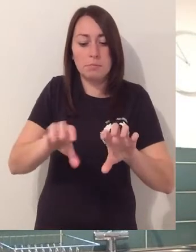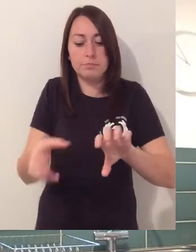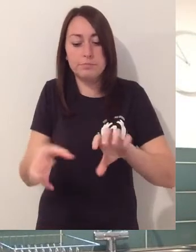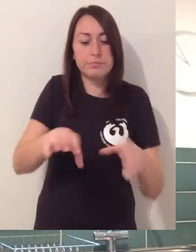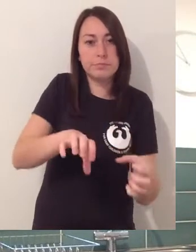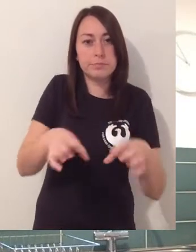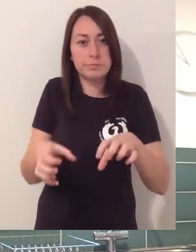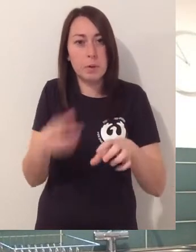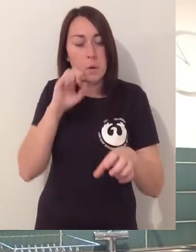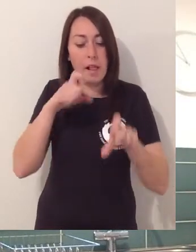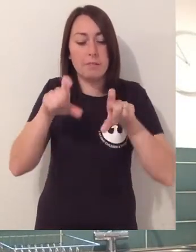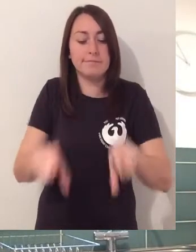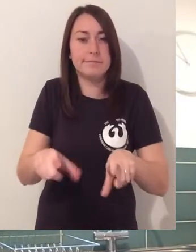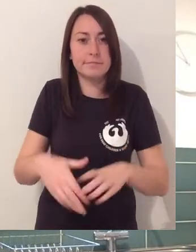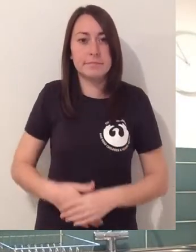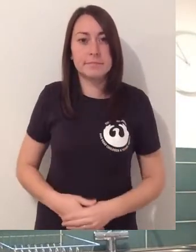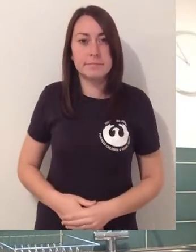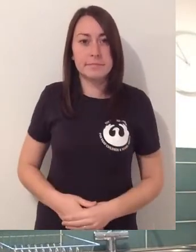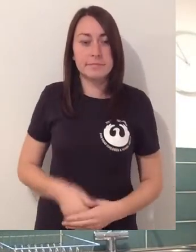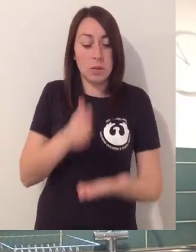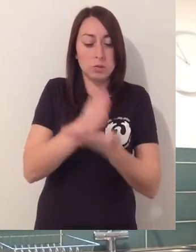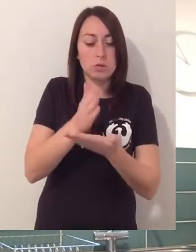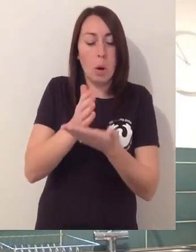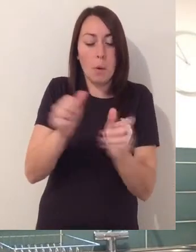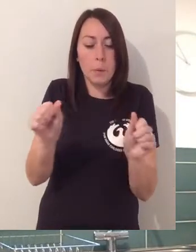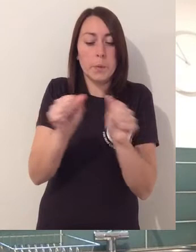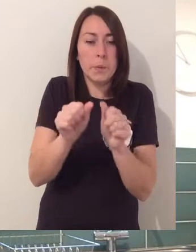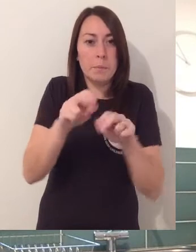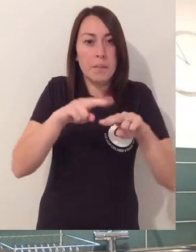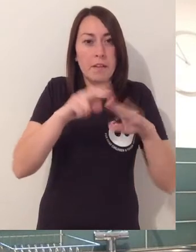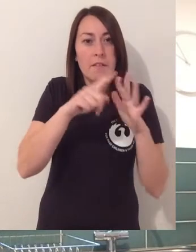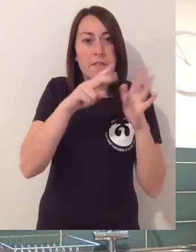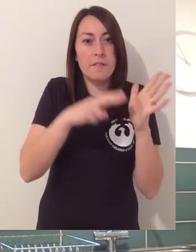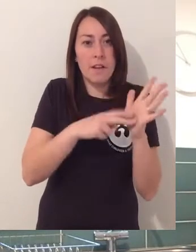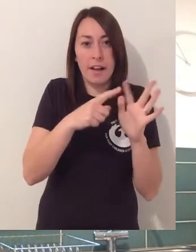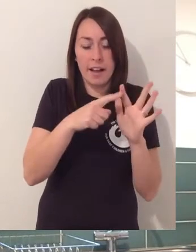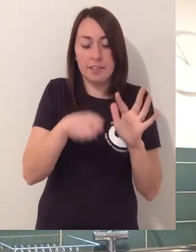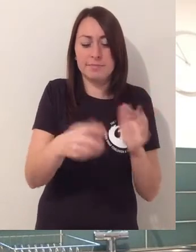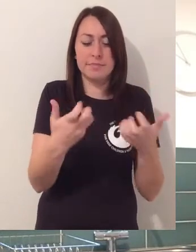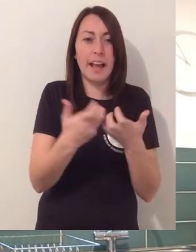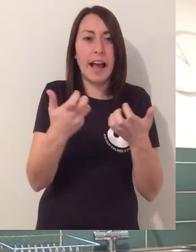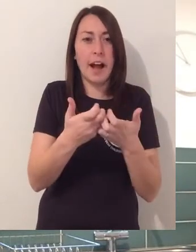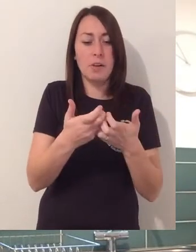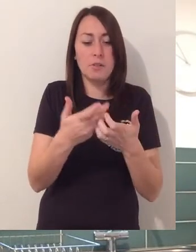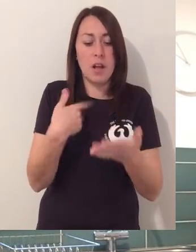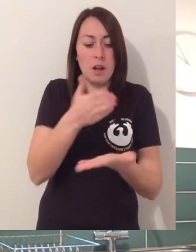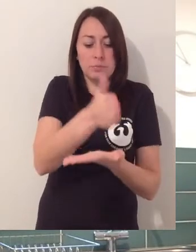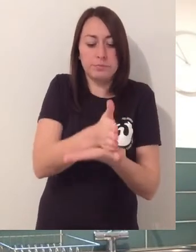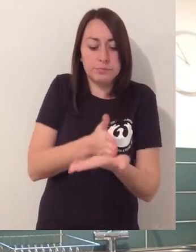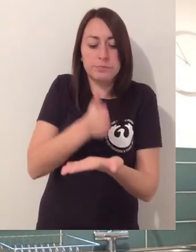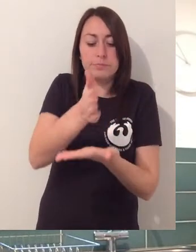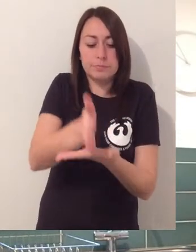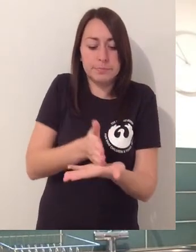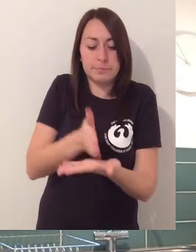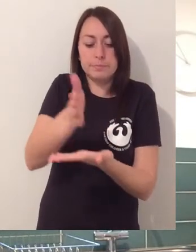fine. So I find the best way to do this is to chop in long slices,